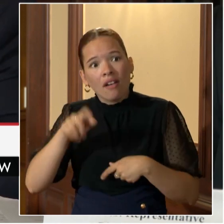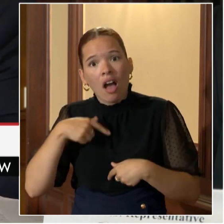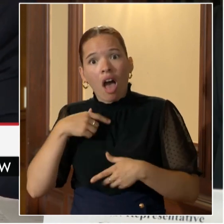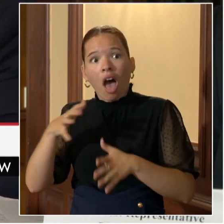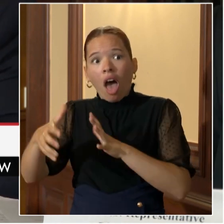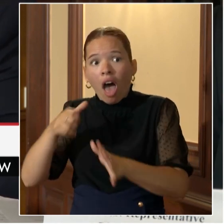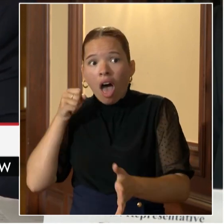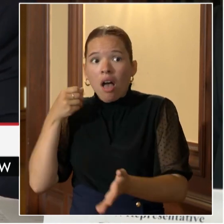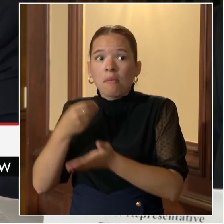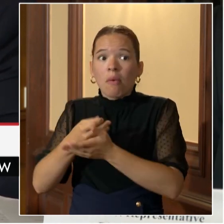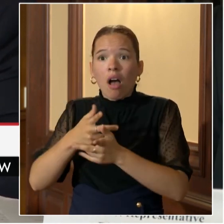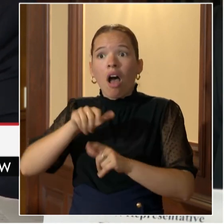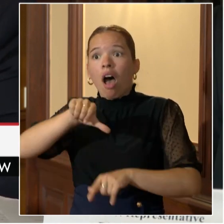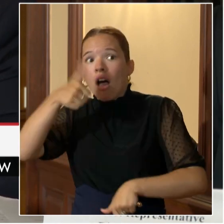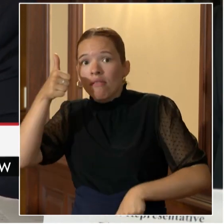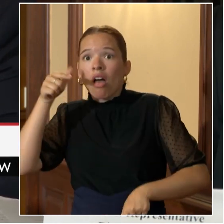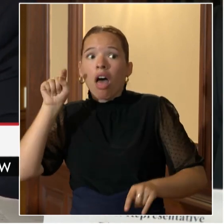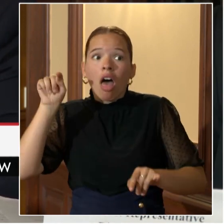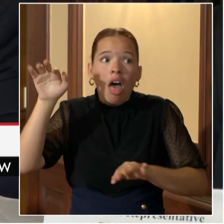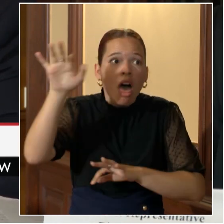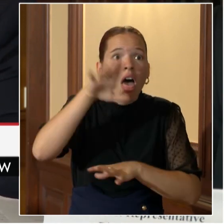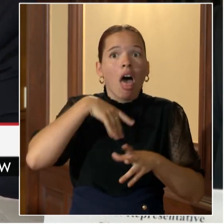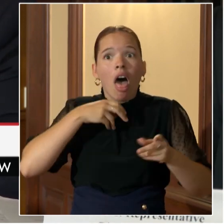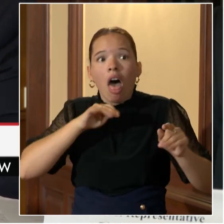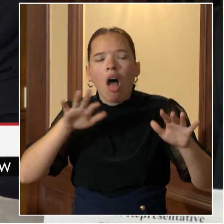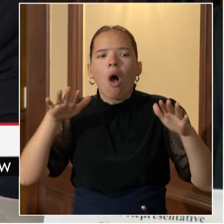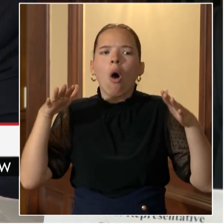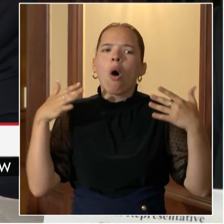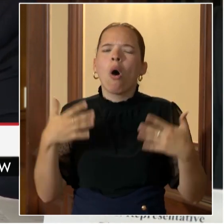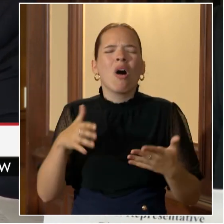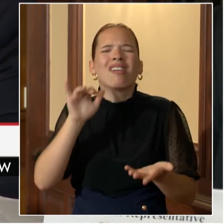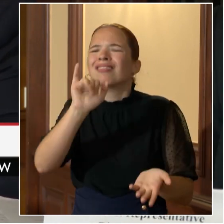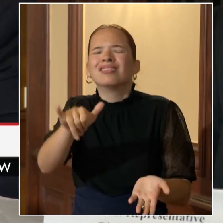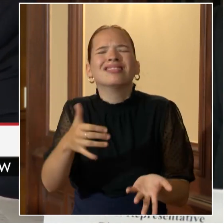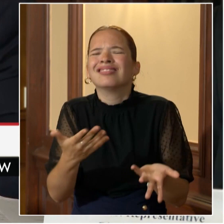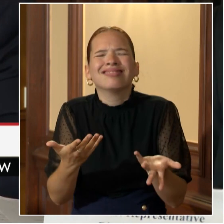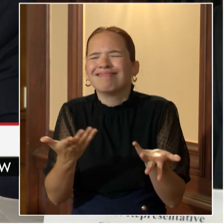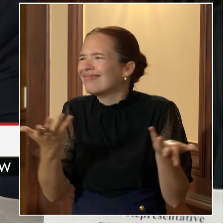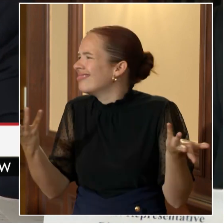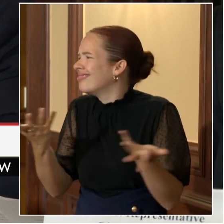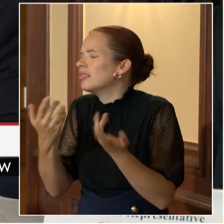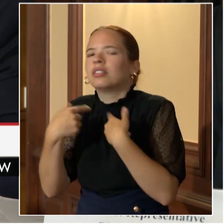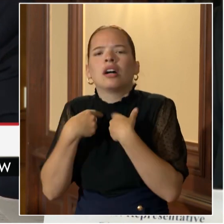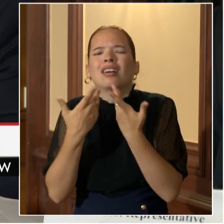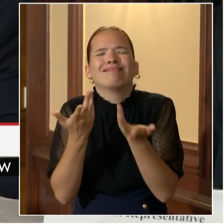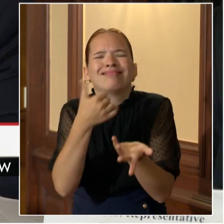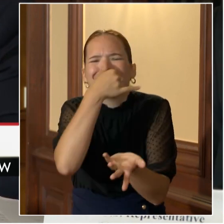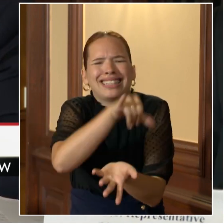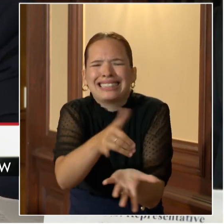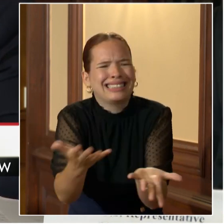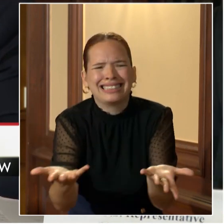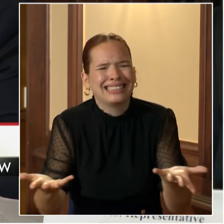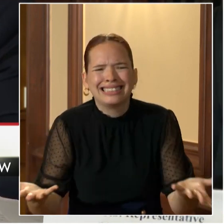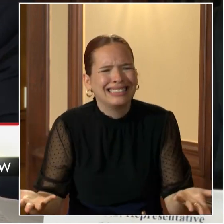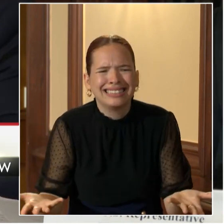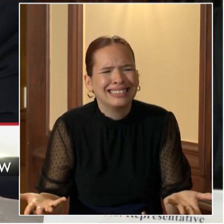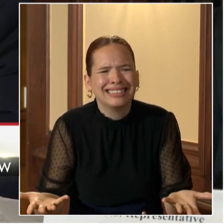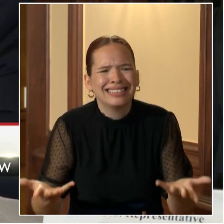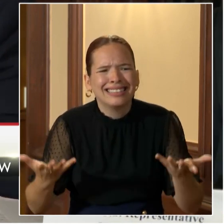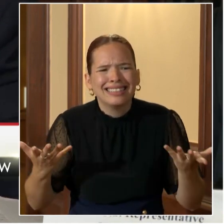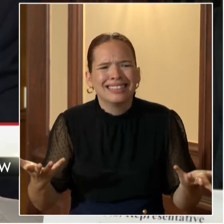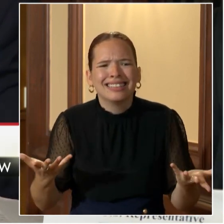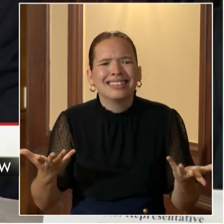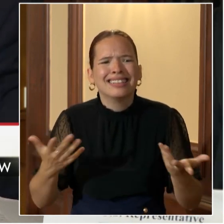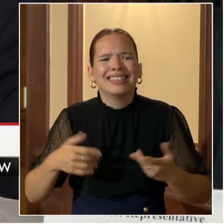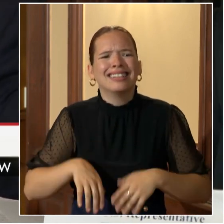benefits. You know, this is ridiculous. We're the only people in Washington, D.C., the only elected officials that